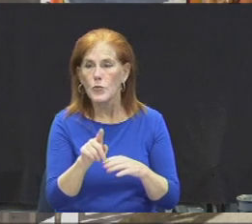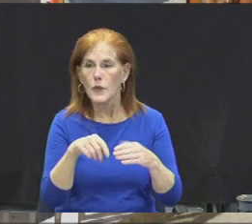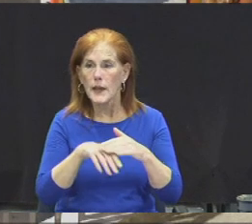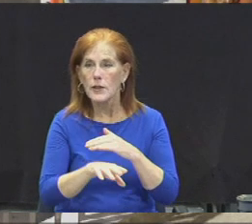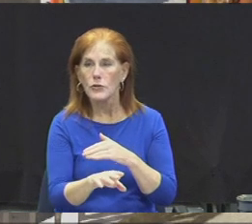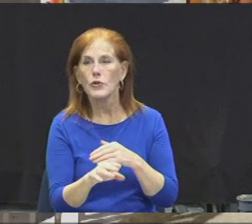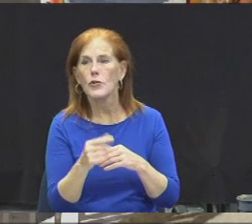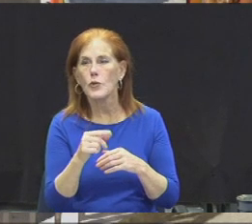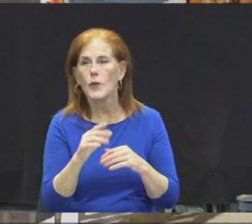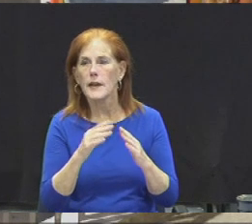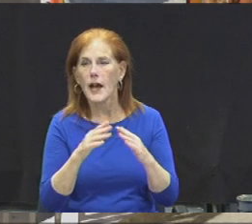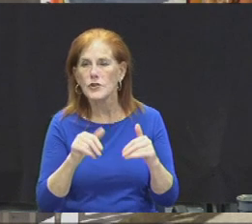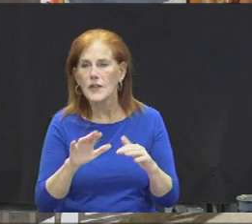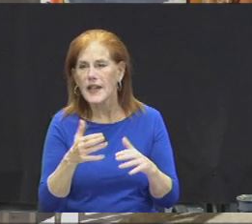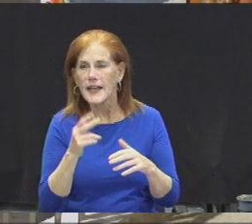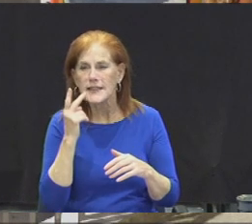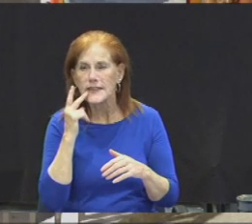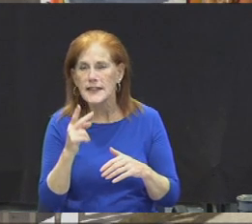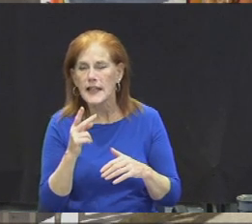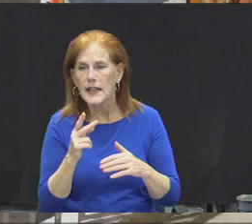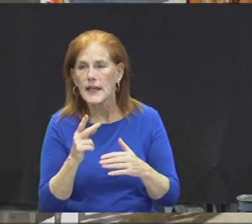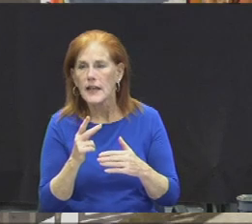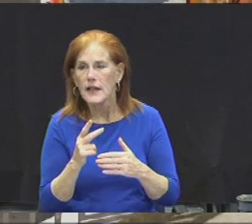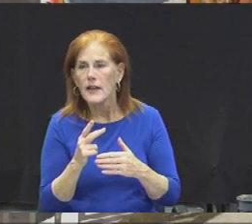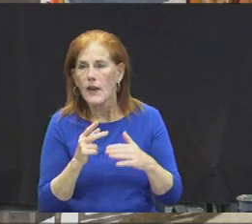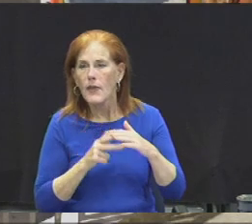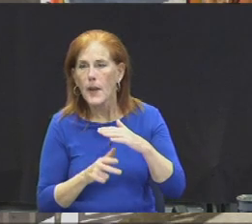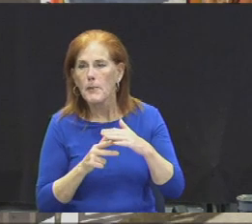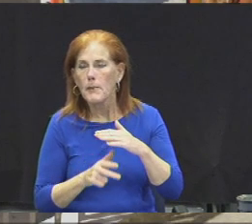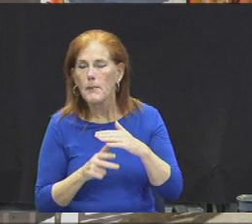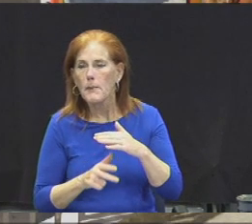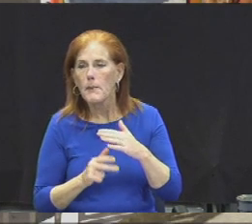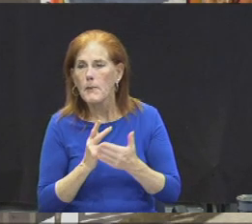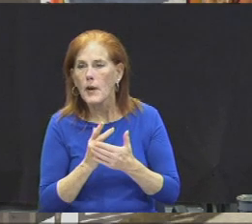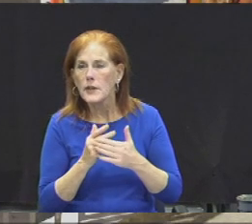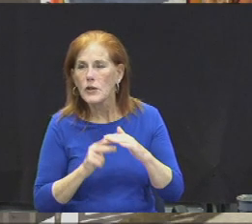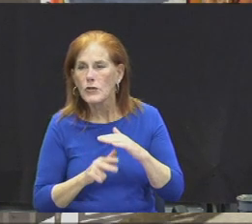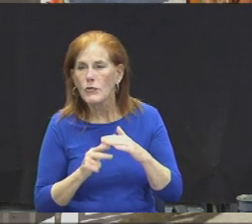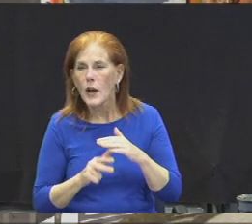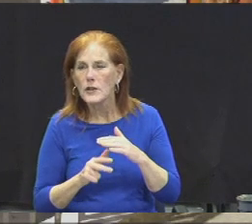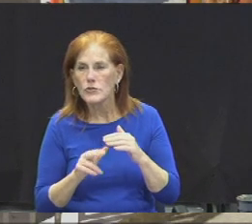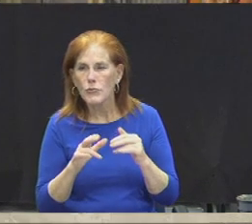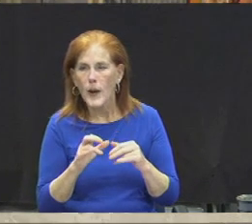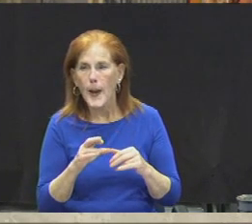can just vaguely make out that parking garage ramp over here. So that's access to this side of the park.